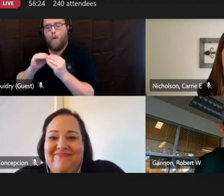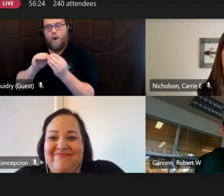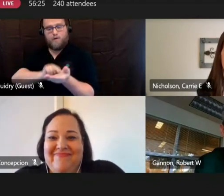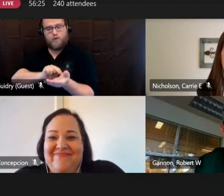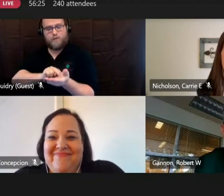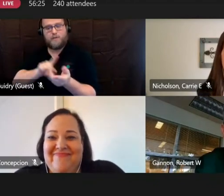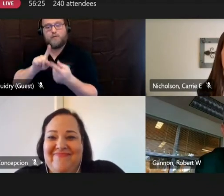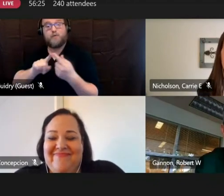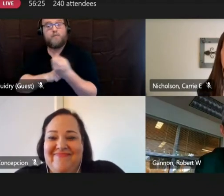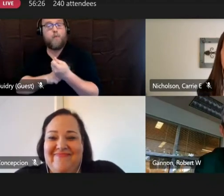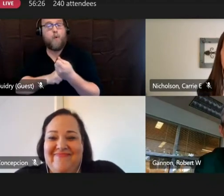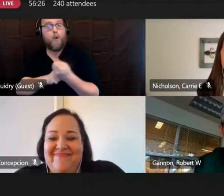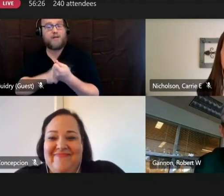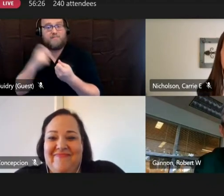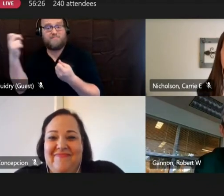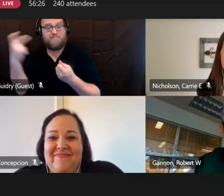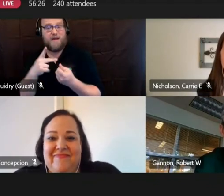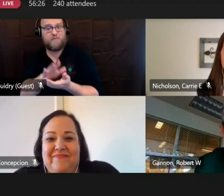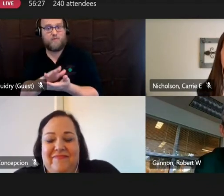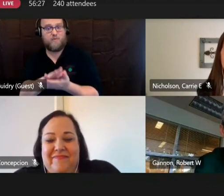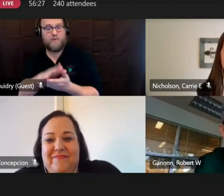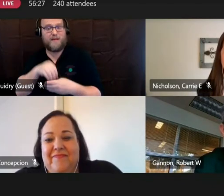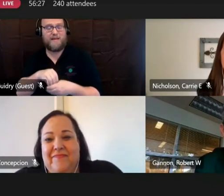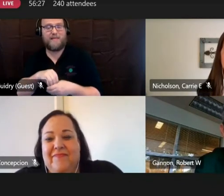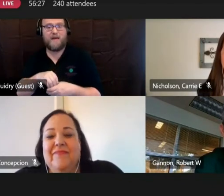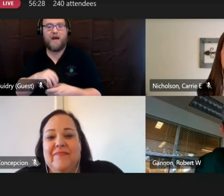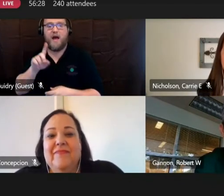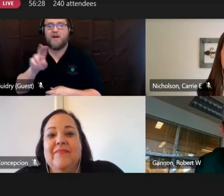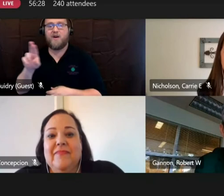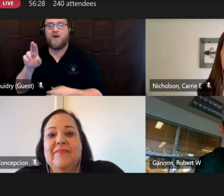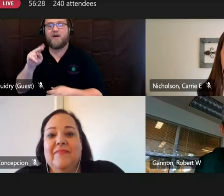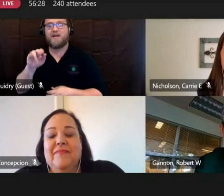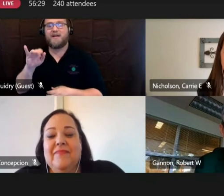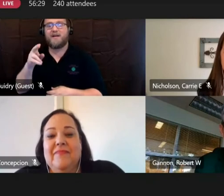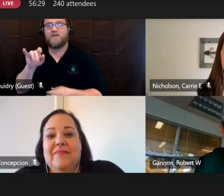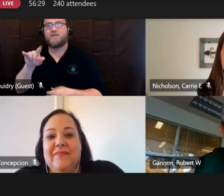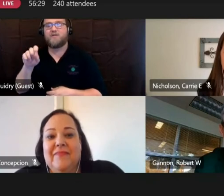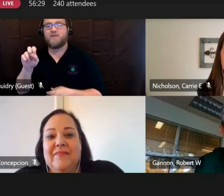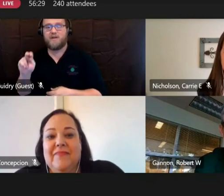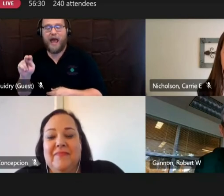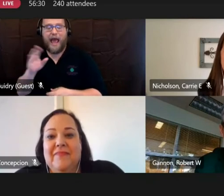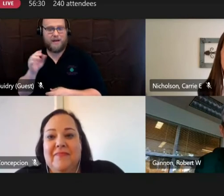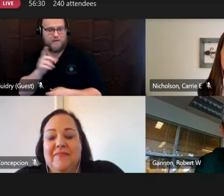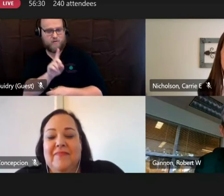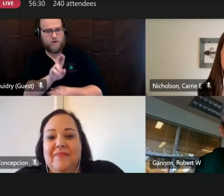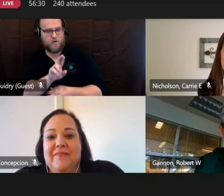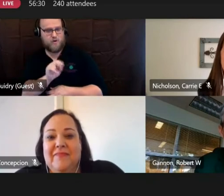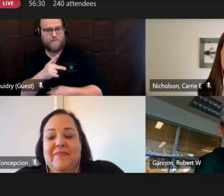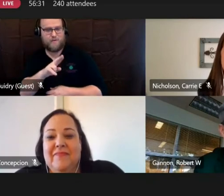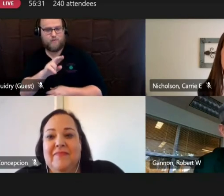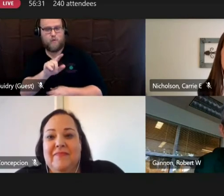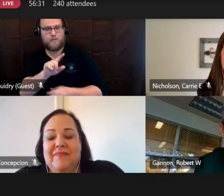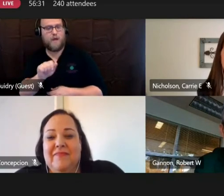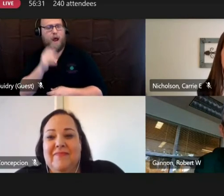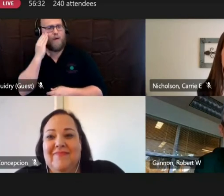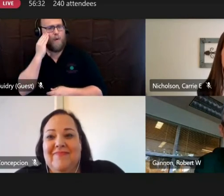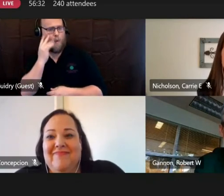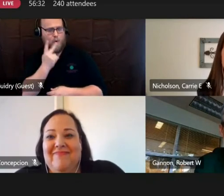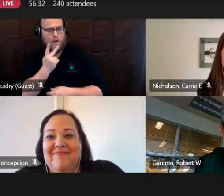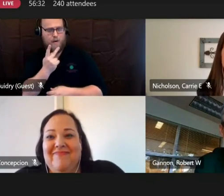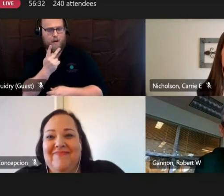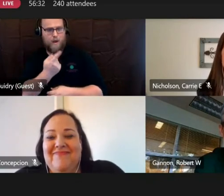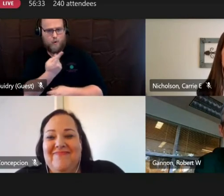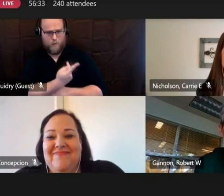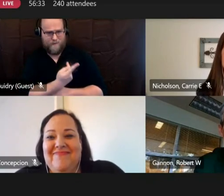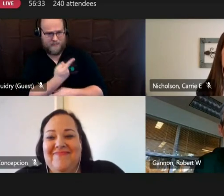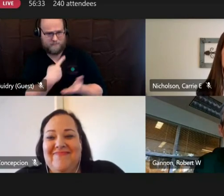Dr. Nicholson referred a little bit to this, and Dr. Pedroza, I know you and I have talked about this. Can one of the two of you answer the question and the